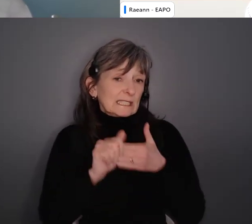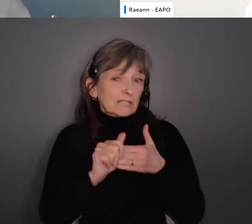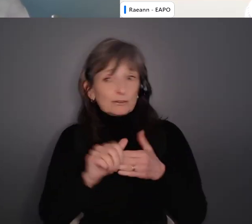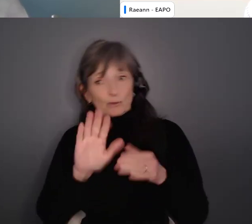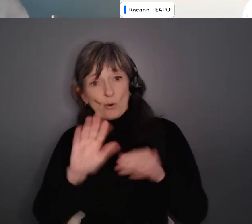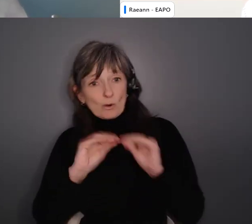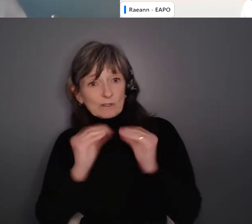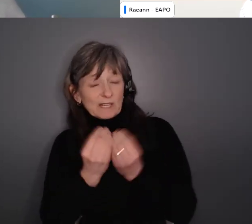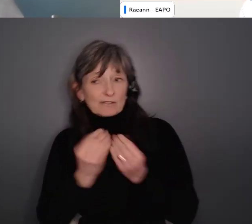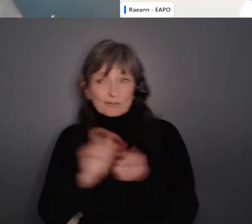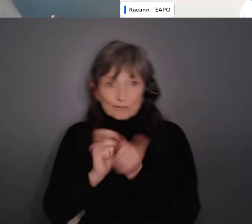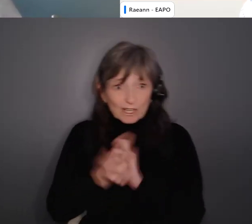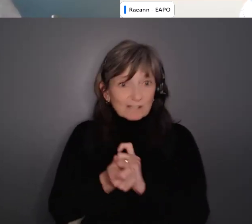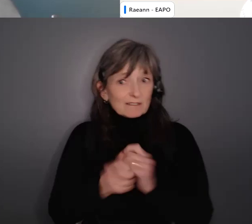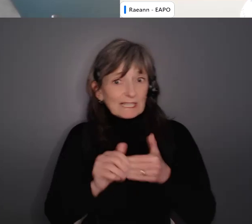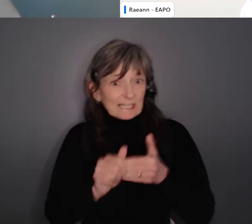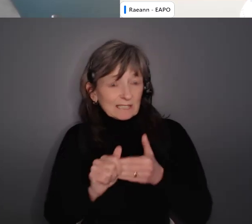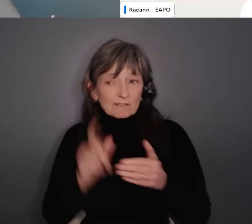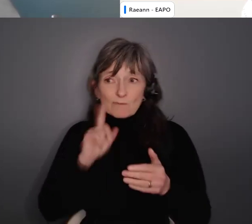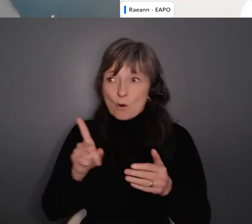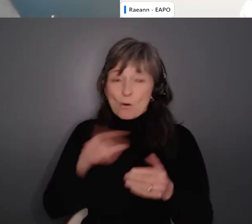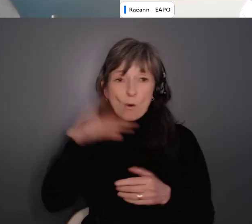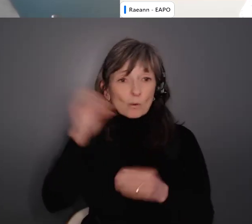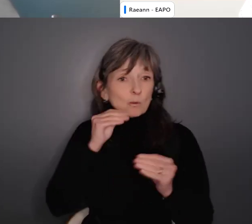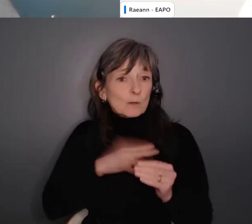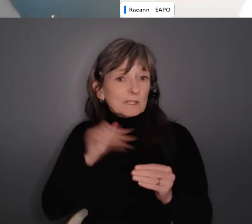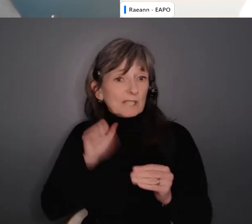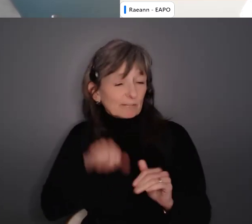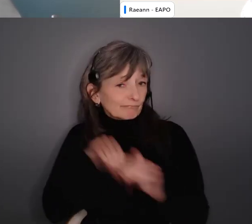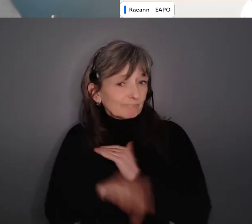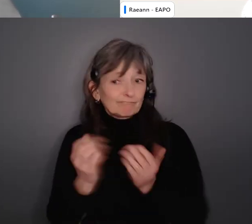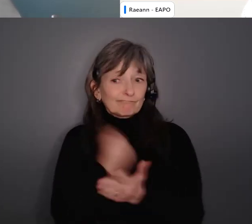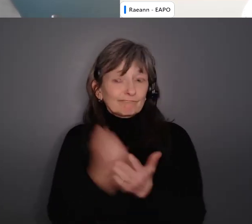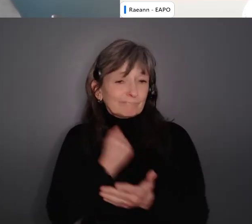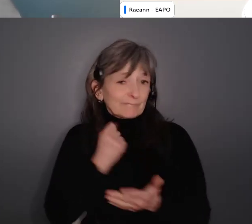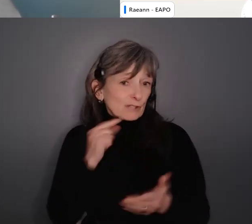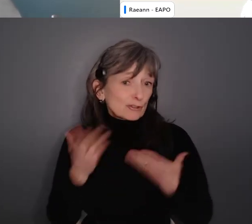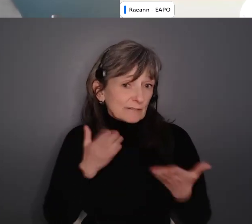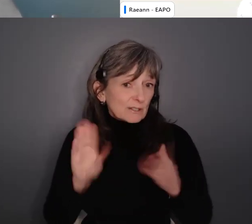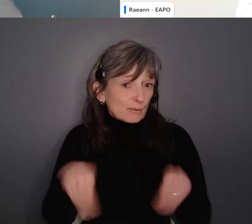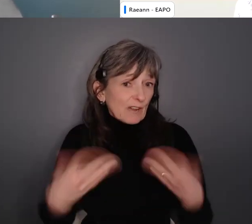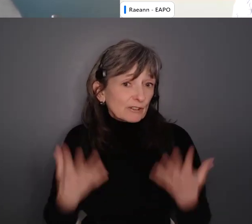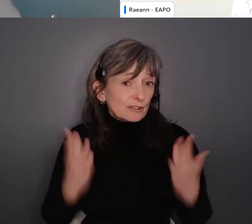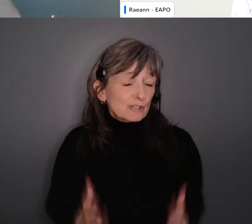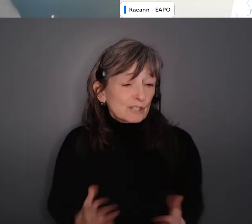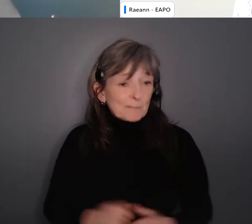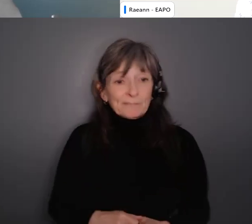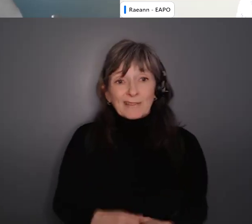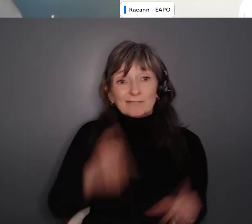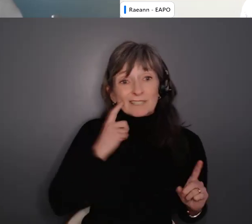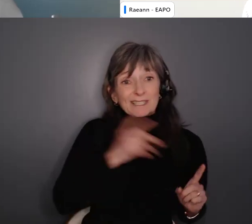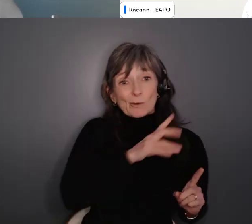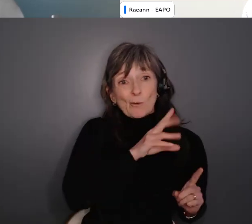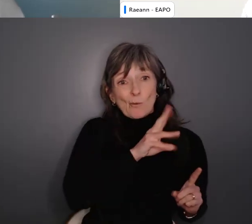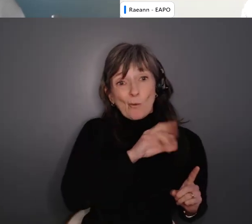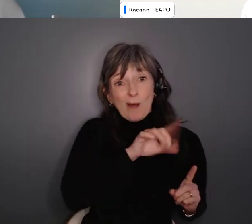older women are able to access those services. And just we were just talking about the Wildflower Way, you've kind of using